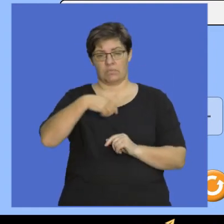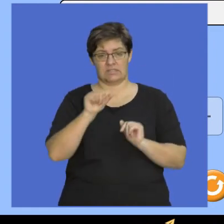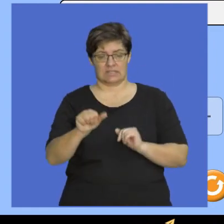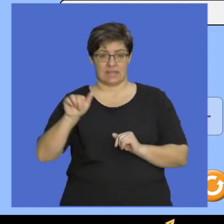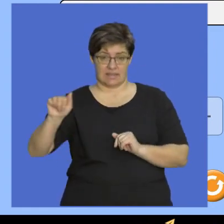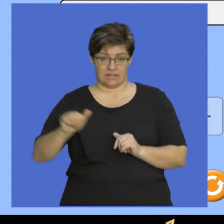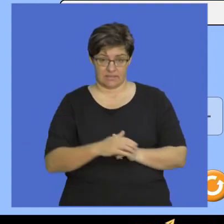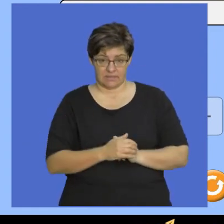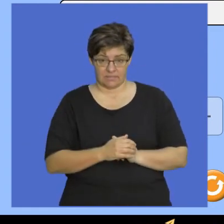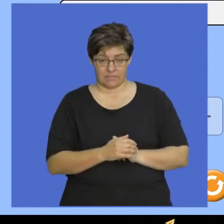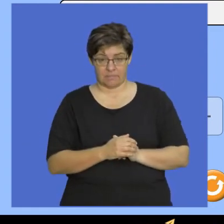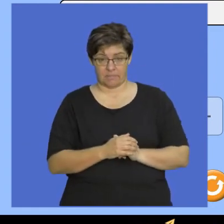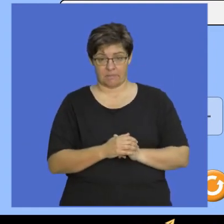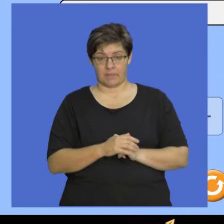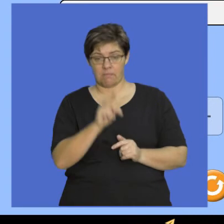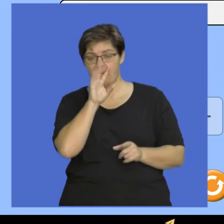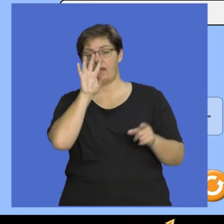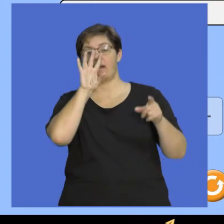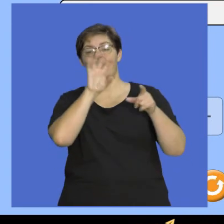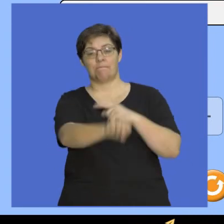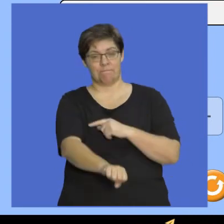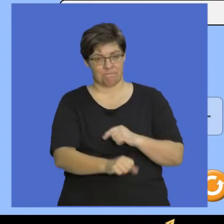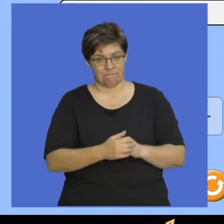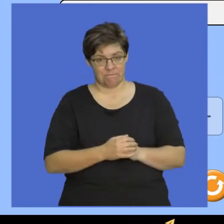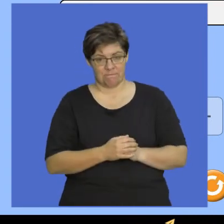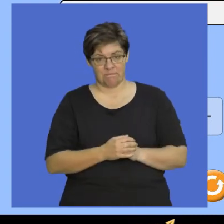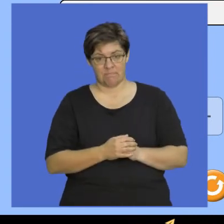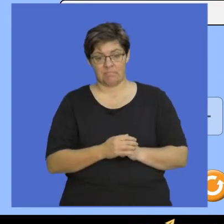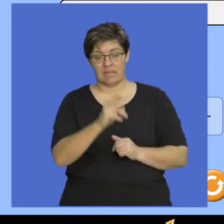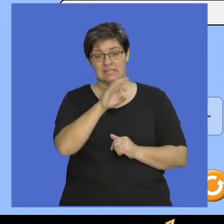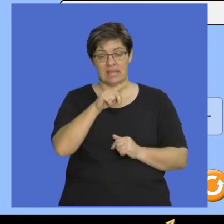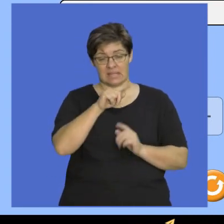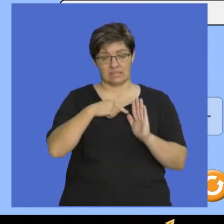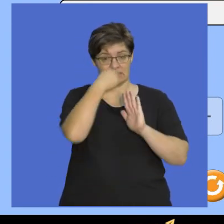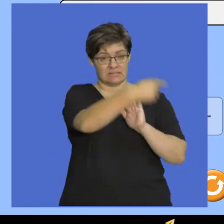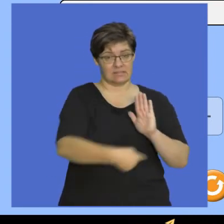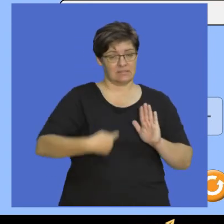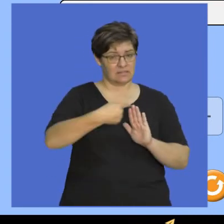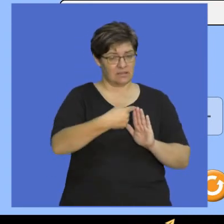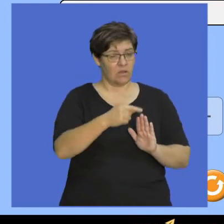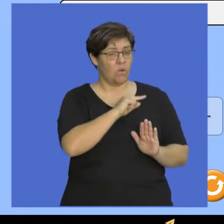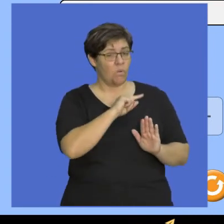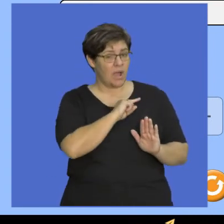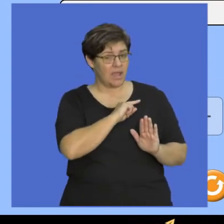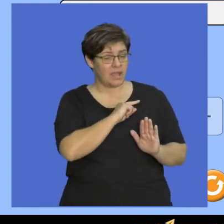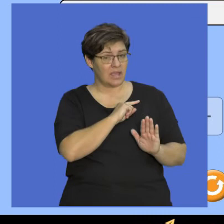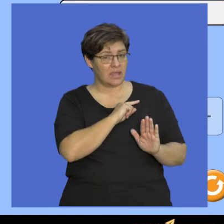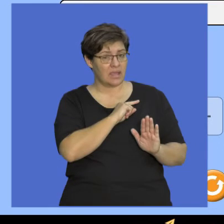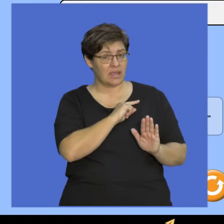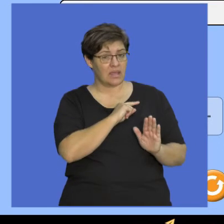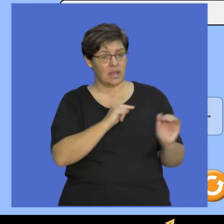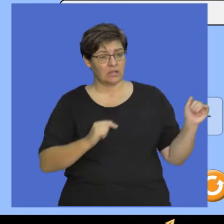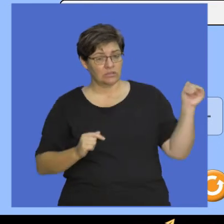this drives us to the, the conclusion that in a series circuit, solely because there is only one path